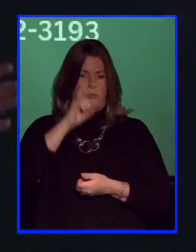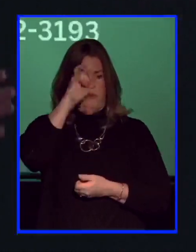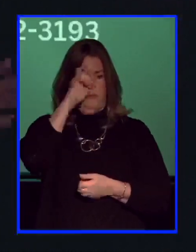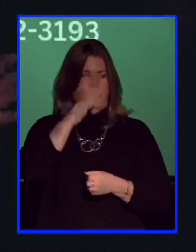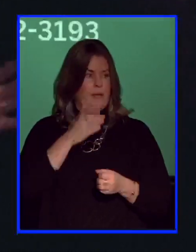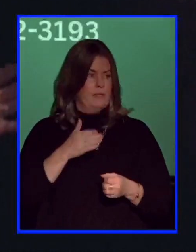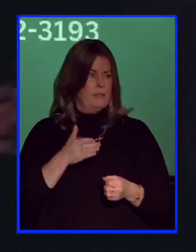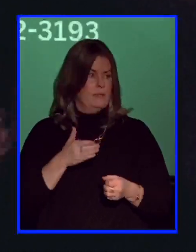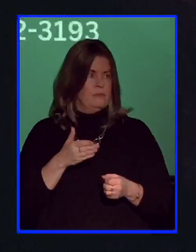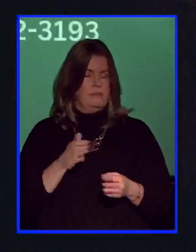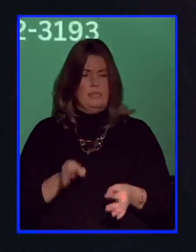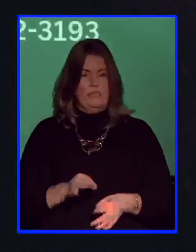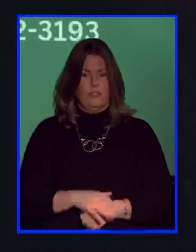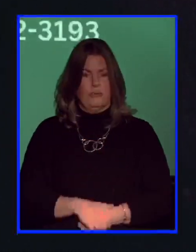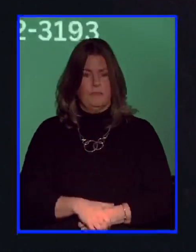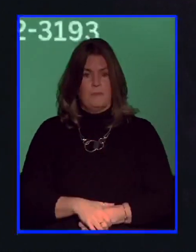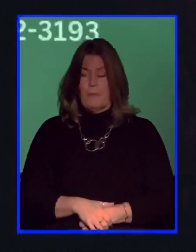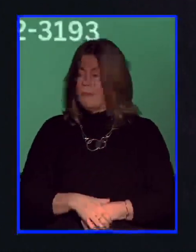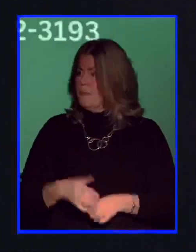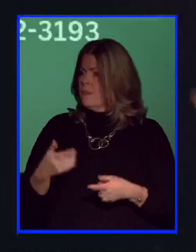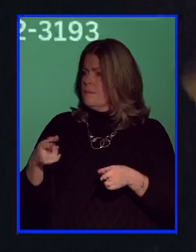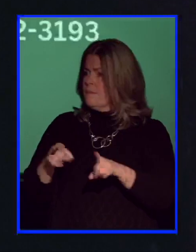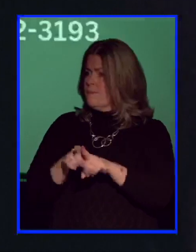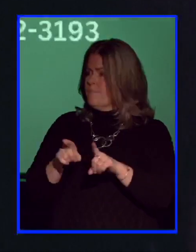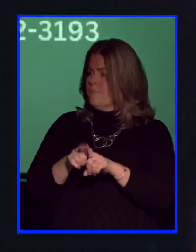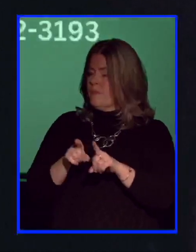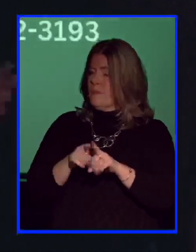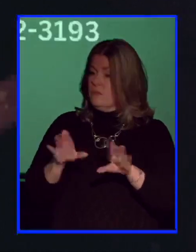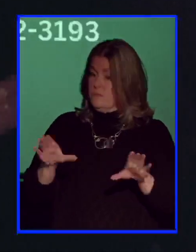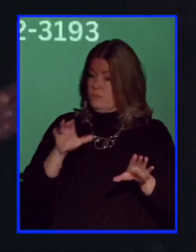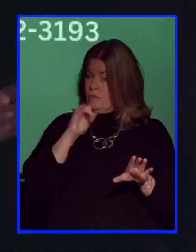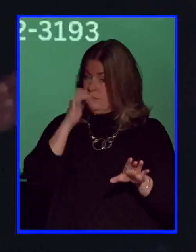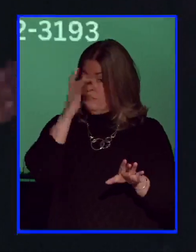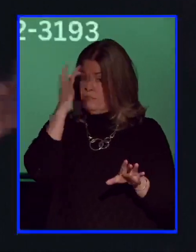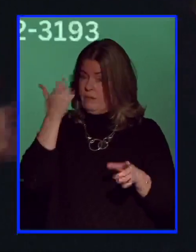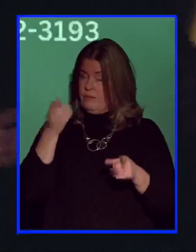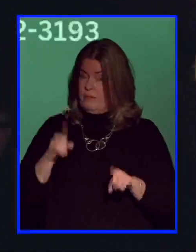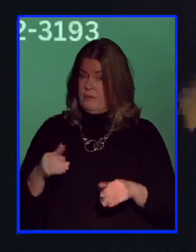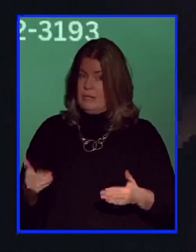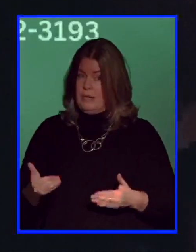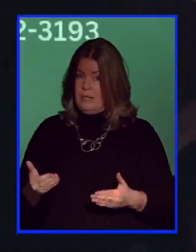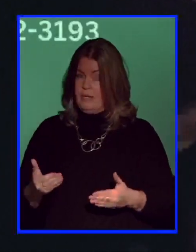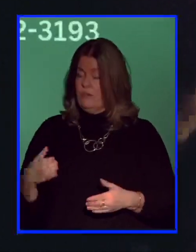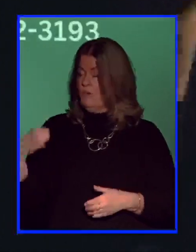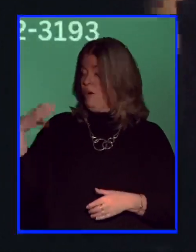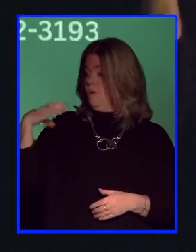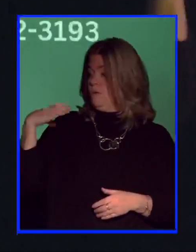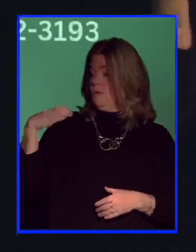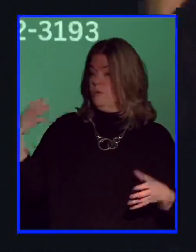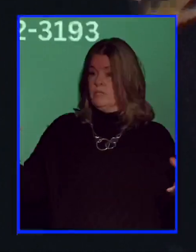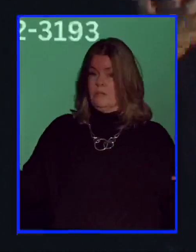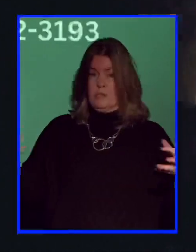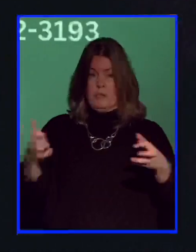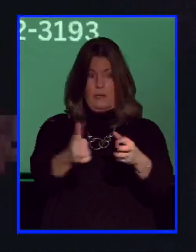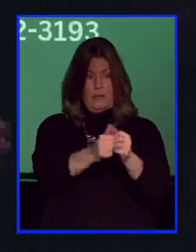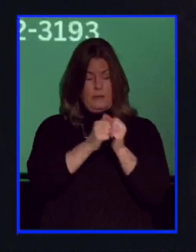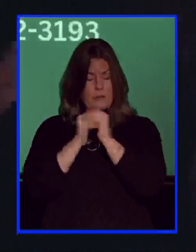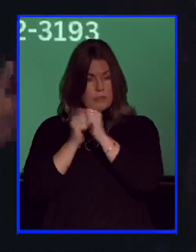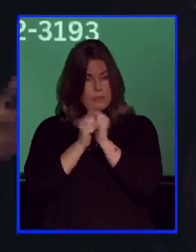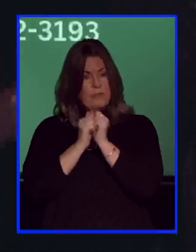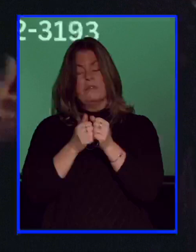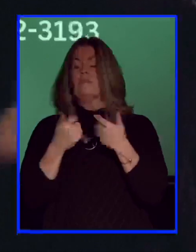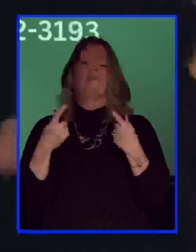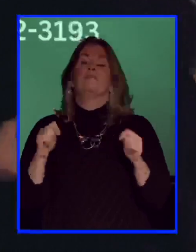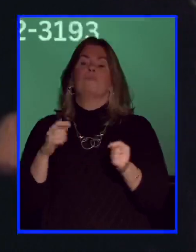what you're underselling what's happening here in the Upper Valley. I have seen how our employers are coming together and trying together to